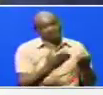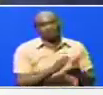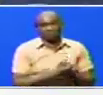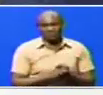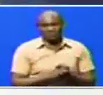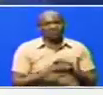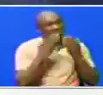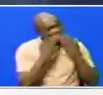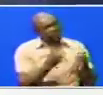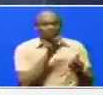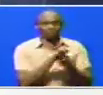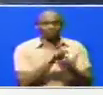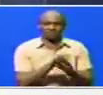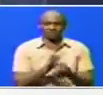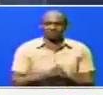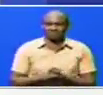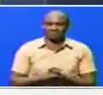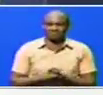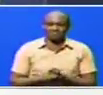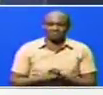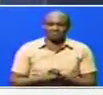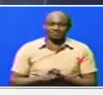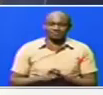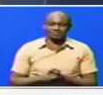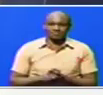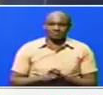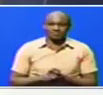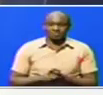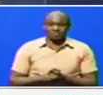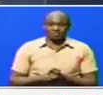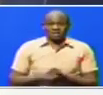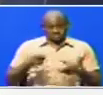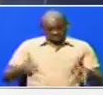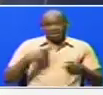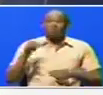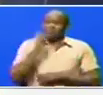Asanteni sana. Let me conclude